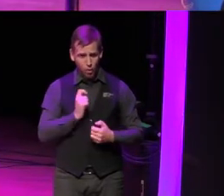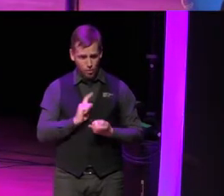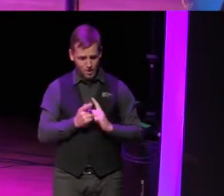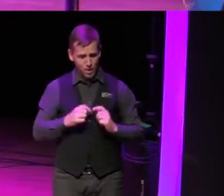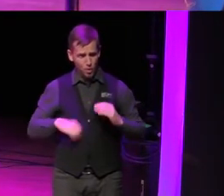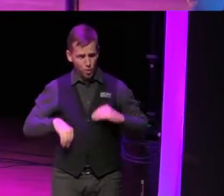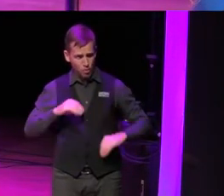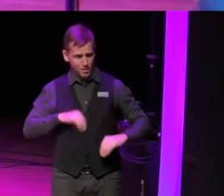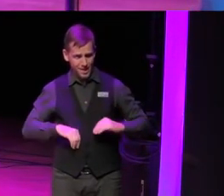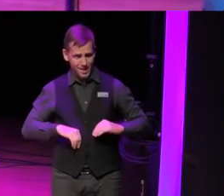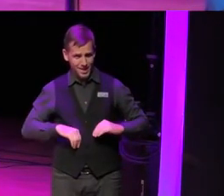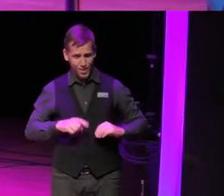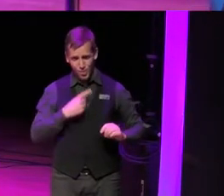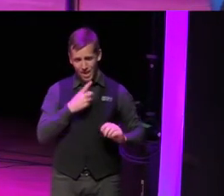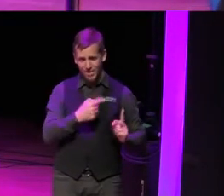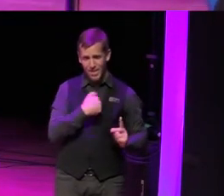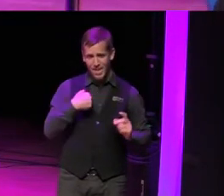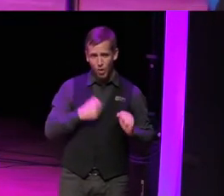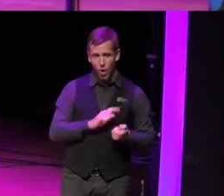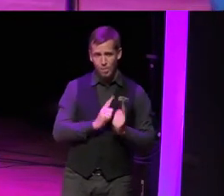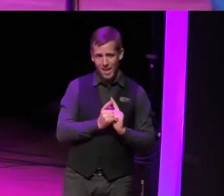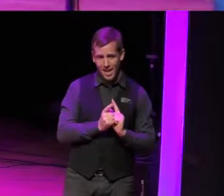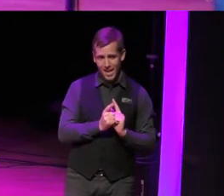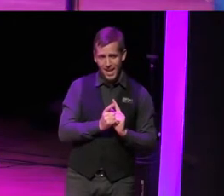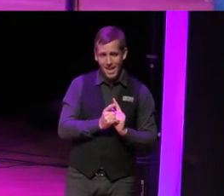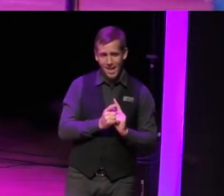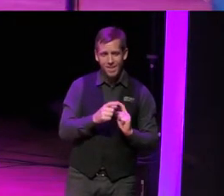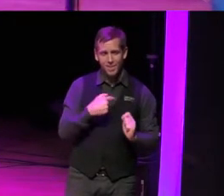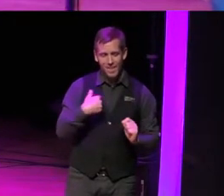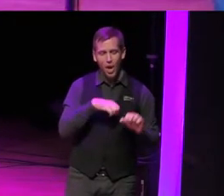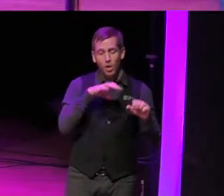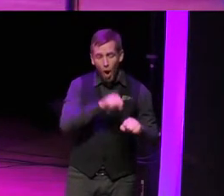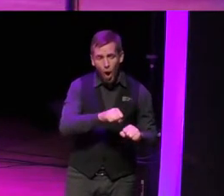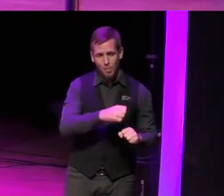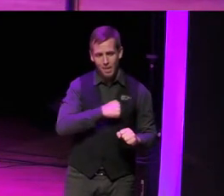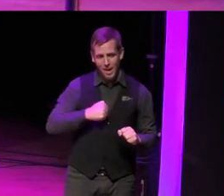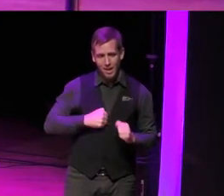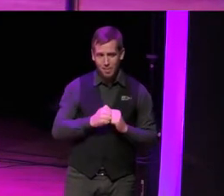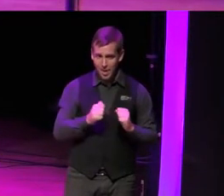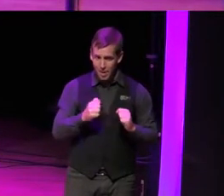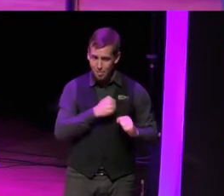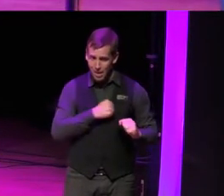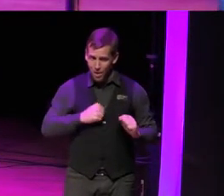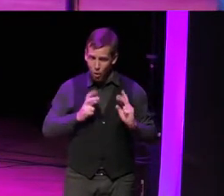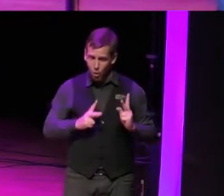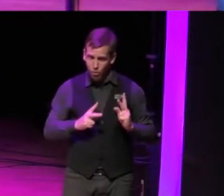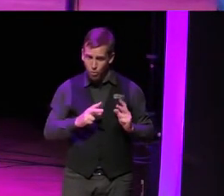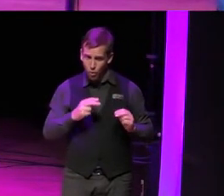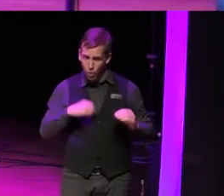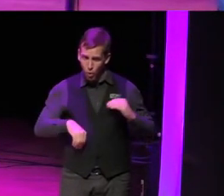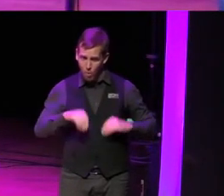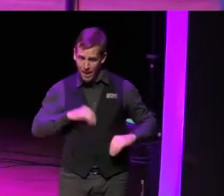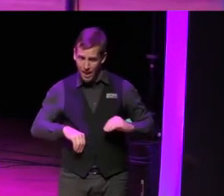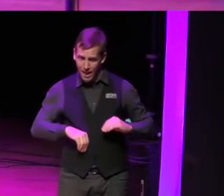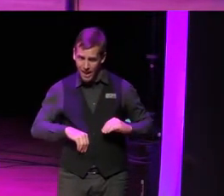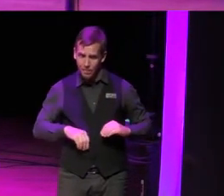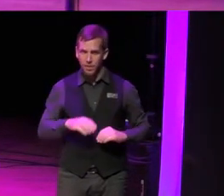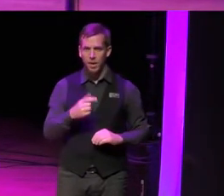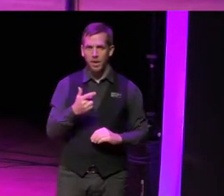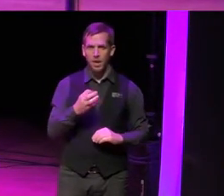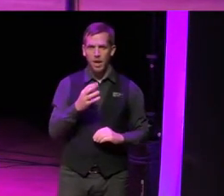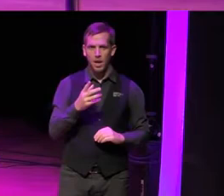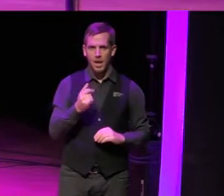corrupt? How do we handle this? Does anybody have any thoughts? I disagree that power